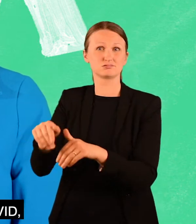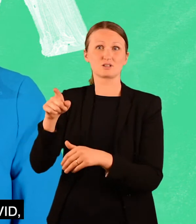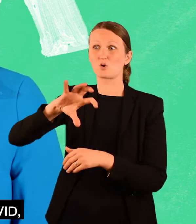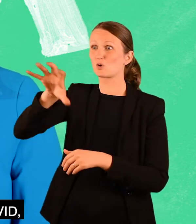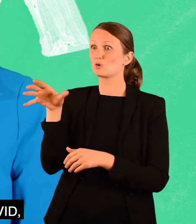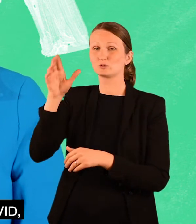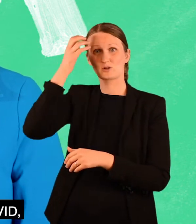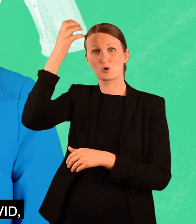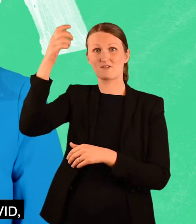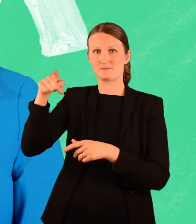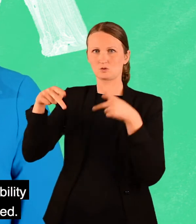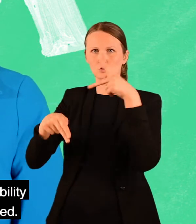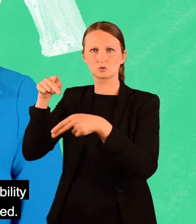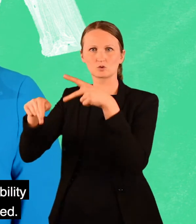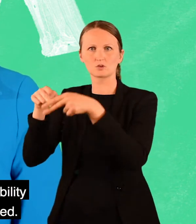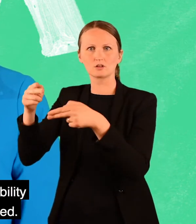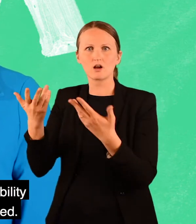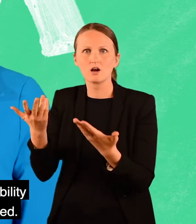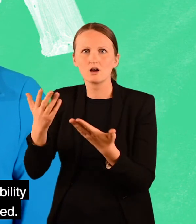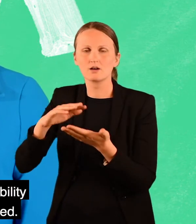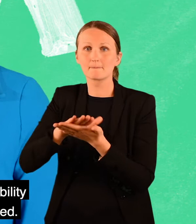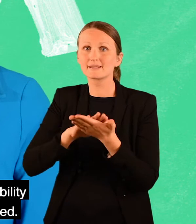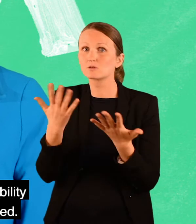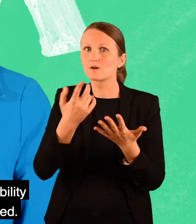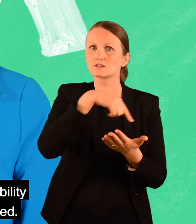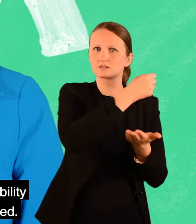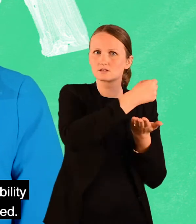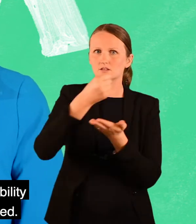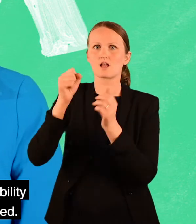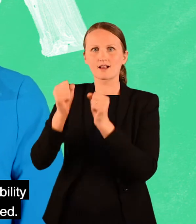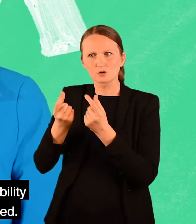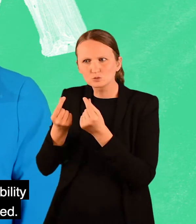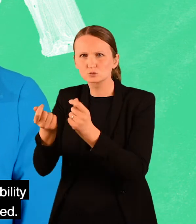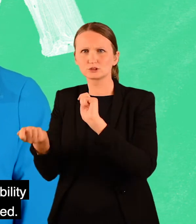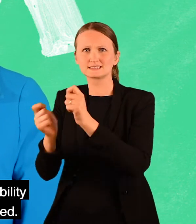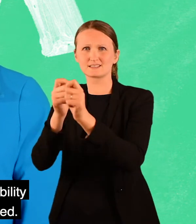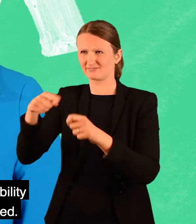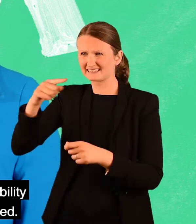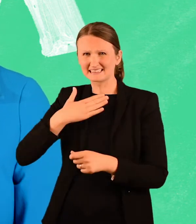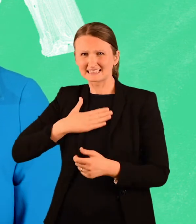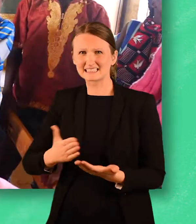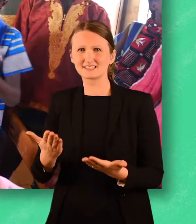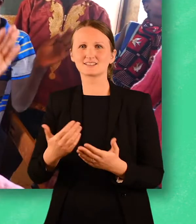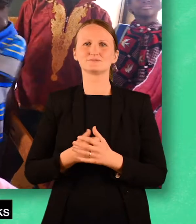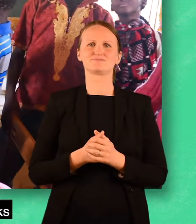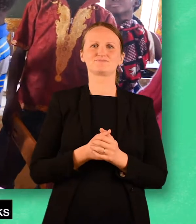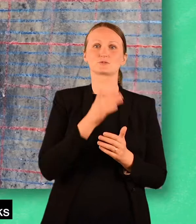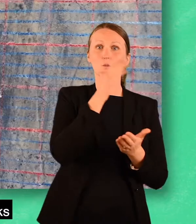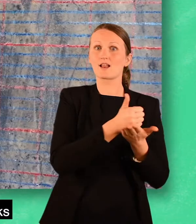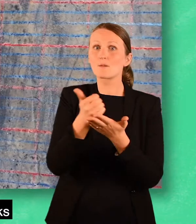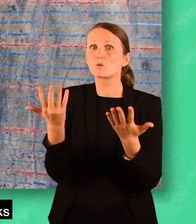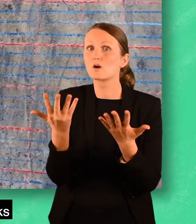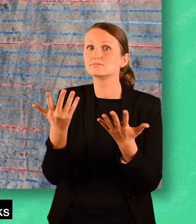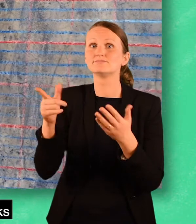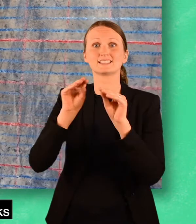economic fallout from COVID, our funding would give them the ability to make the reforms that they need. It will help